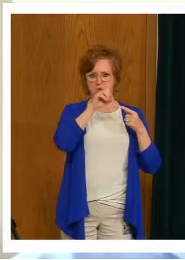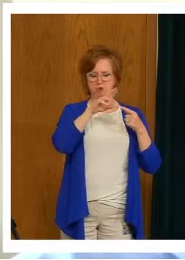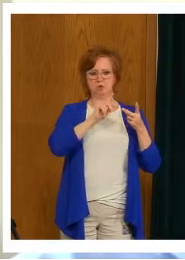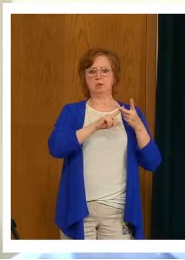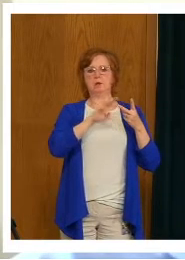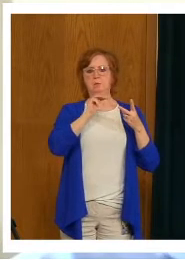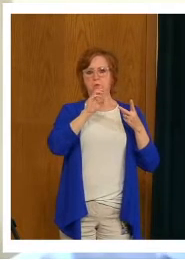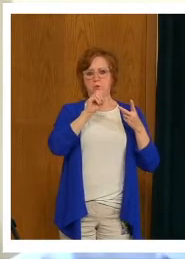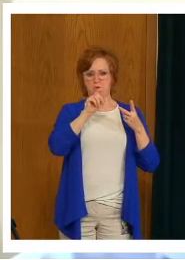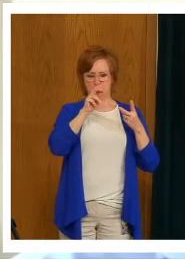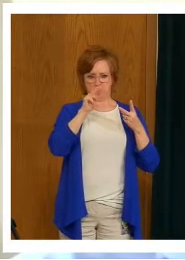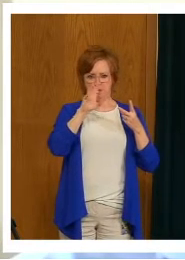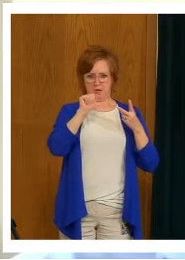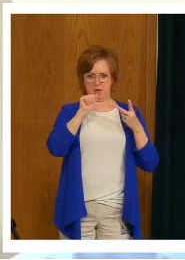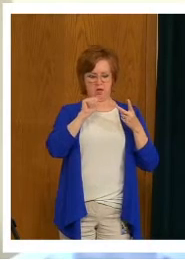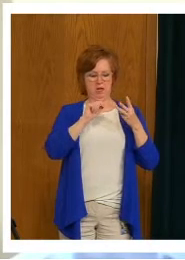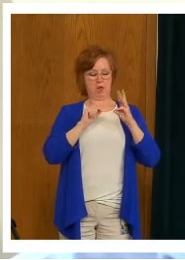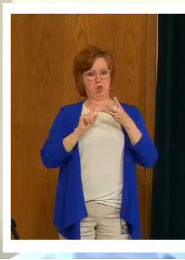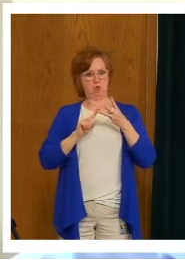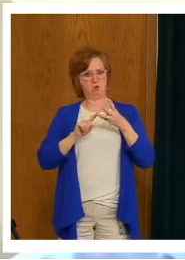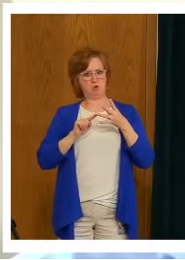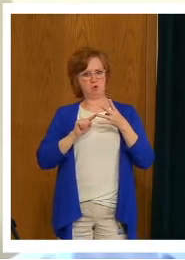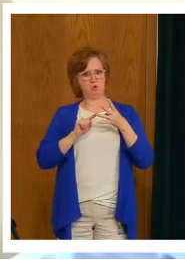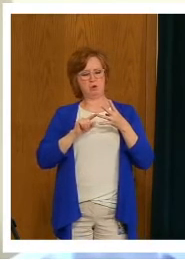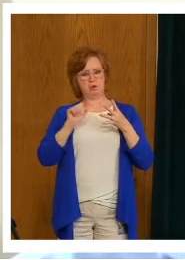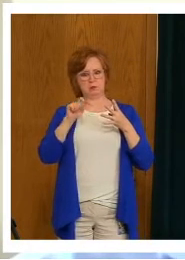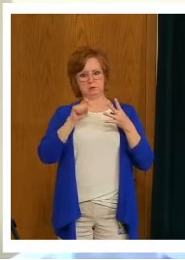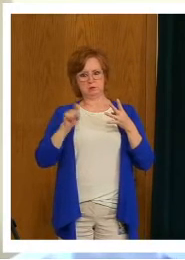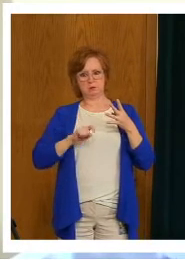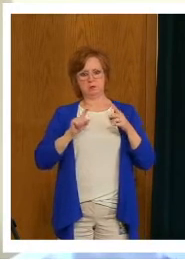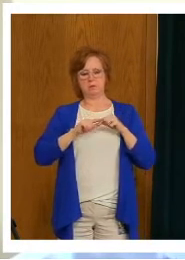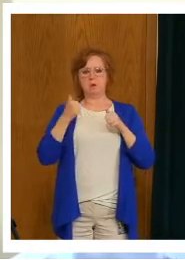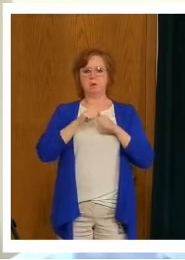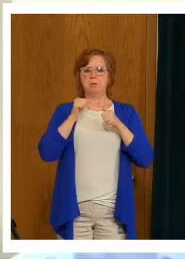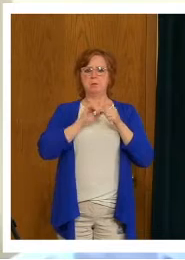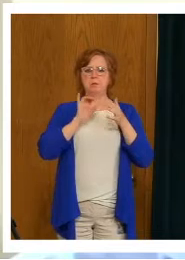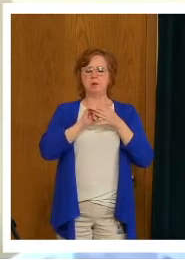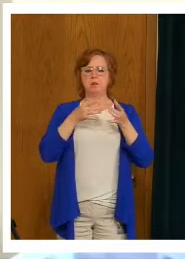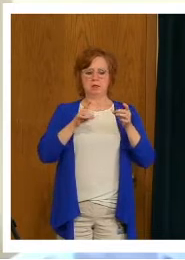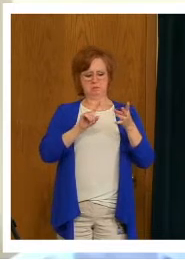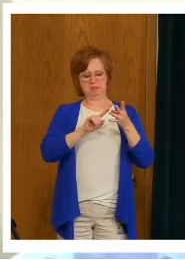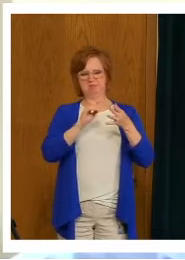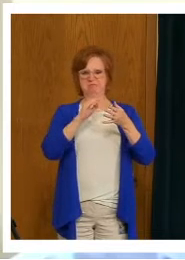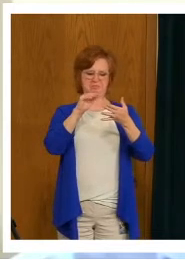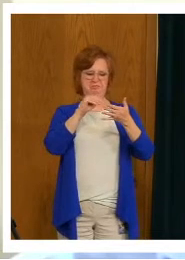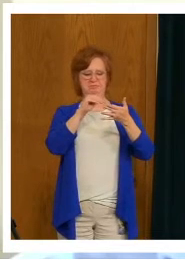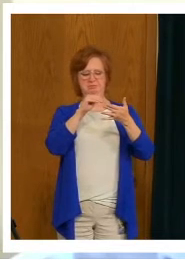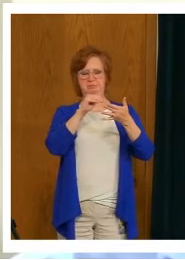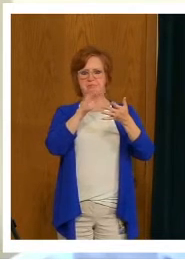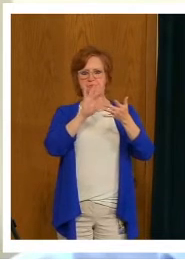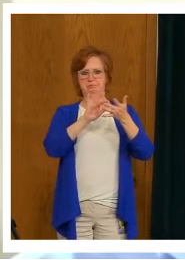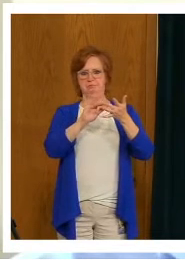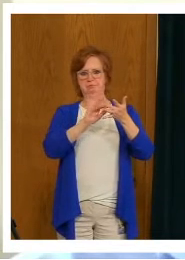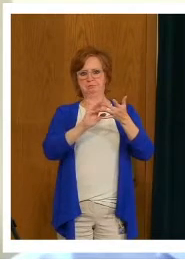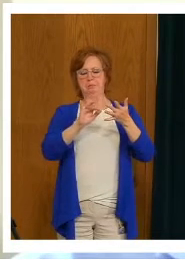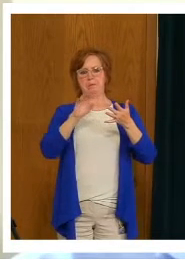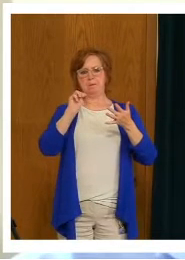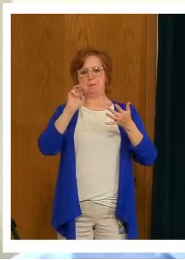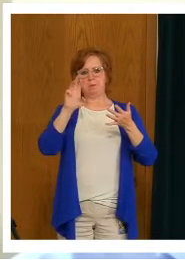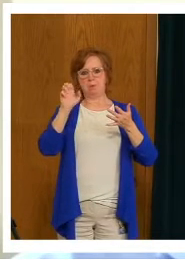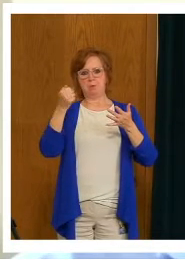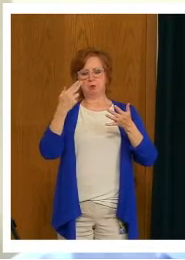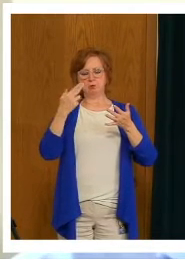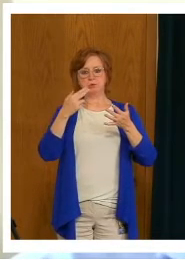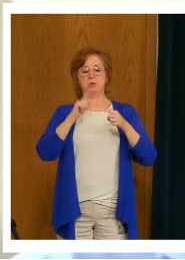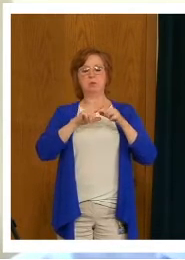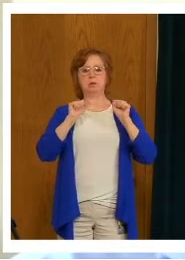March. AstraZeneca, actually, the second dose is recommended 12 weeks or later, and we have up to 16 weeks to get the second dose.